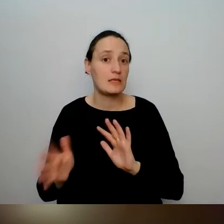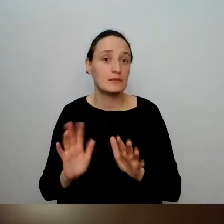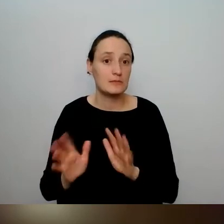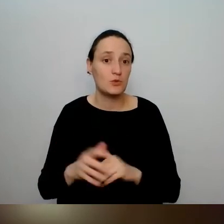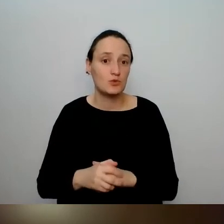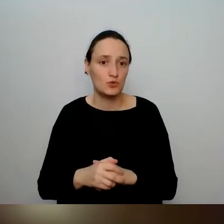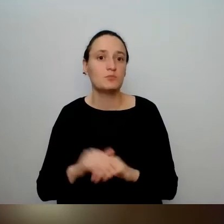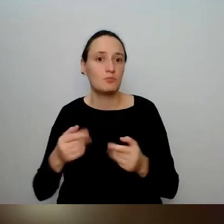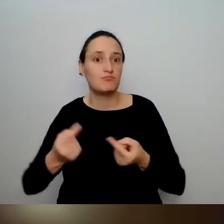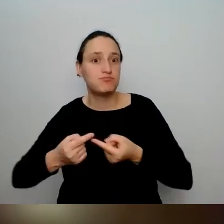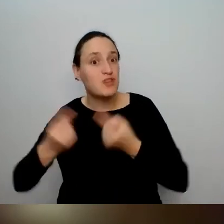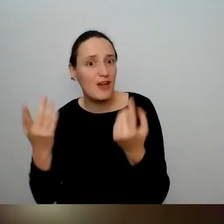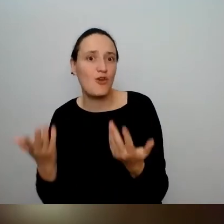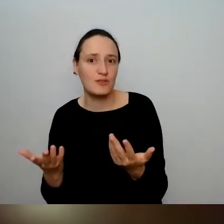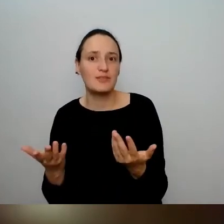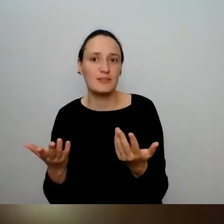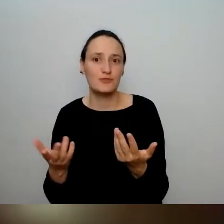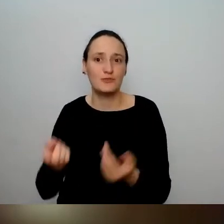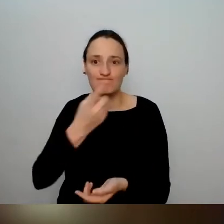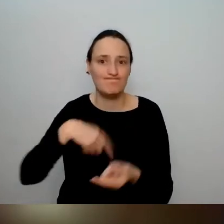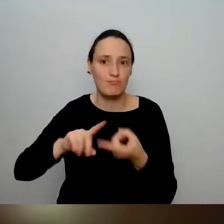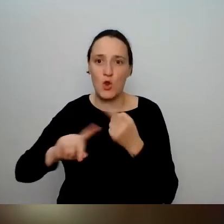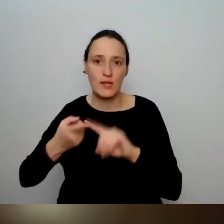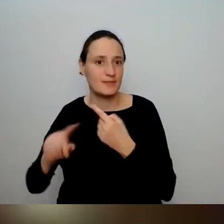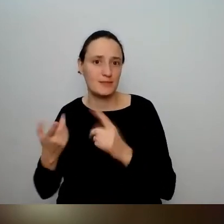On the Canary Islands, Sverre has shown that they're doing